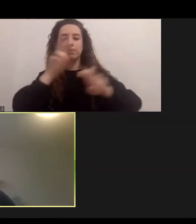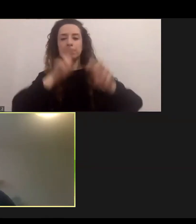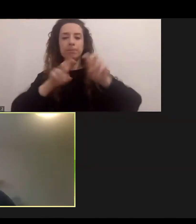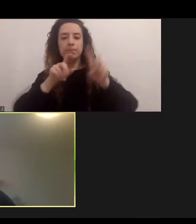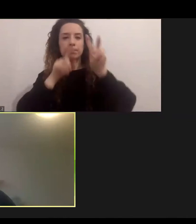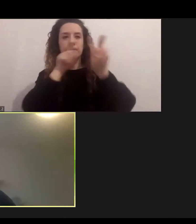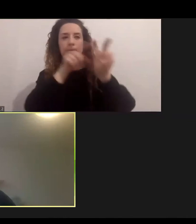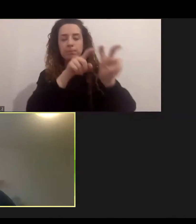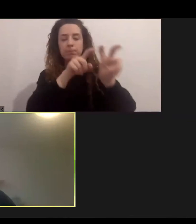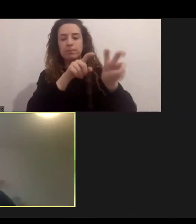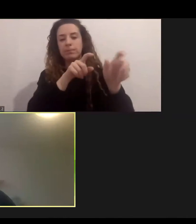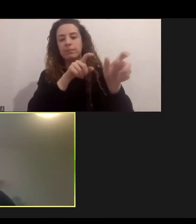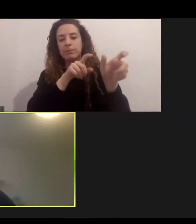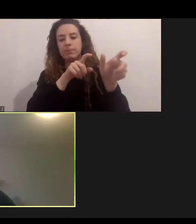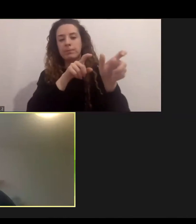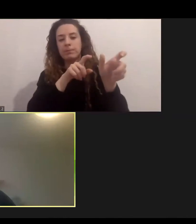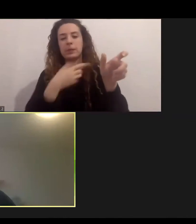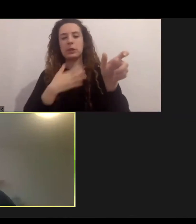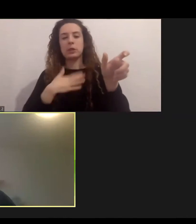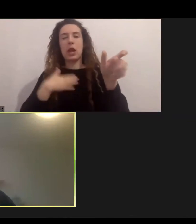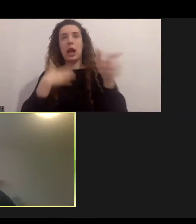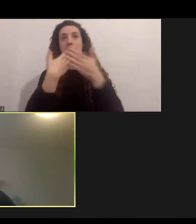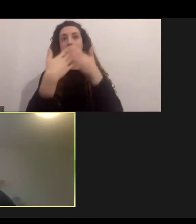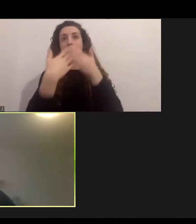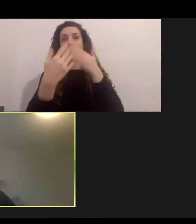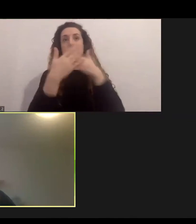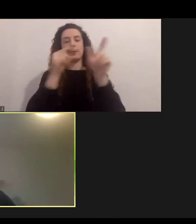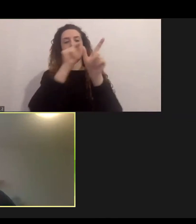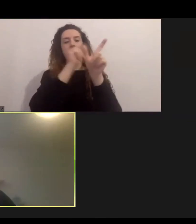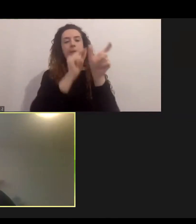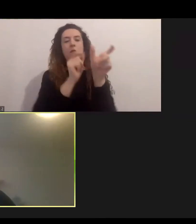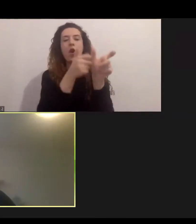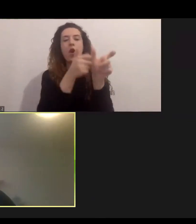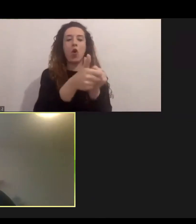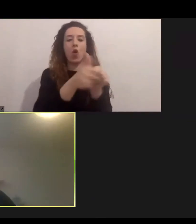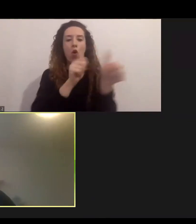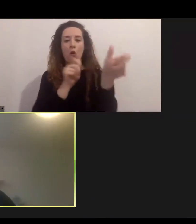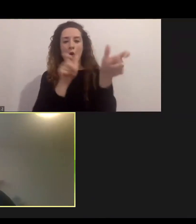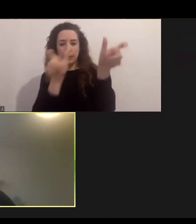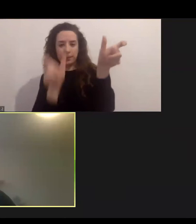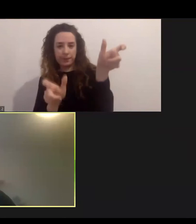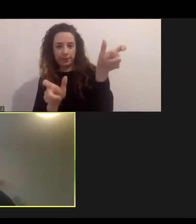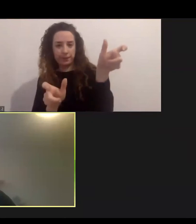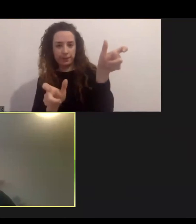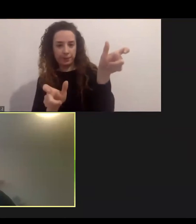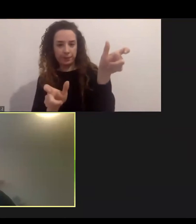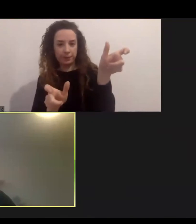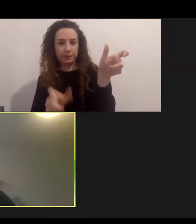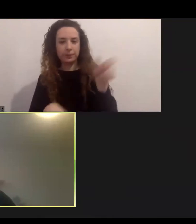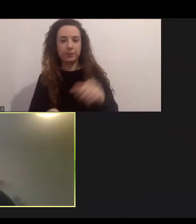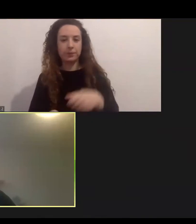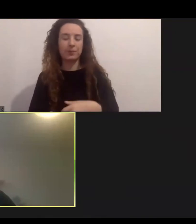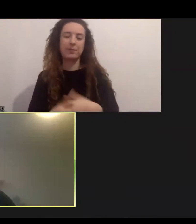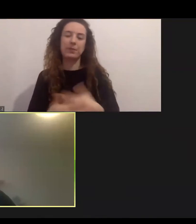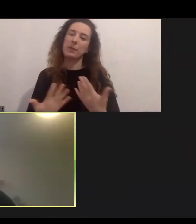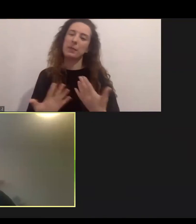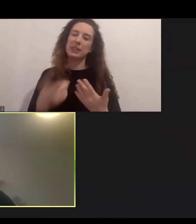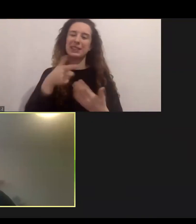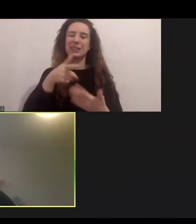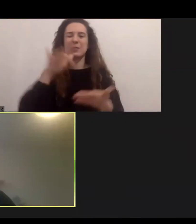Chinese dictionaries which are available online, and they have